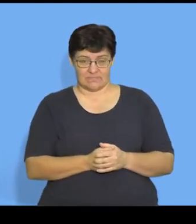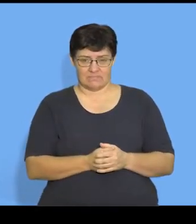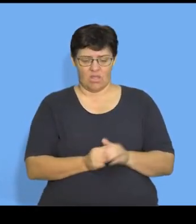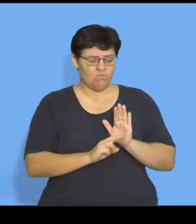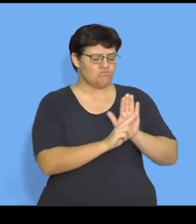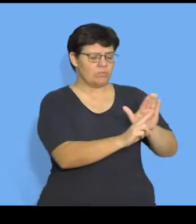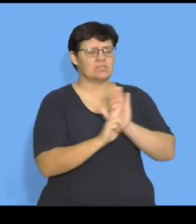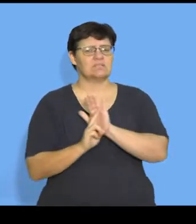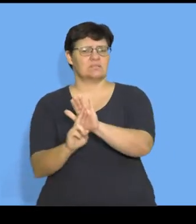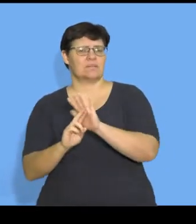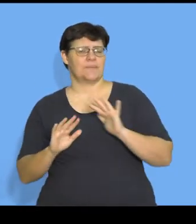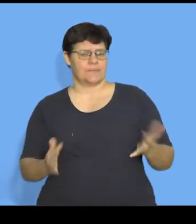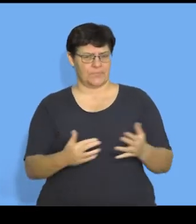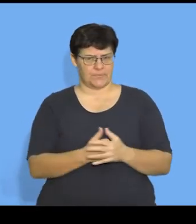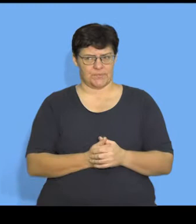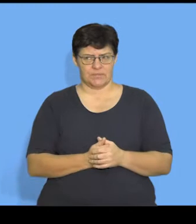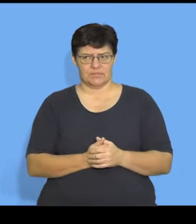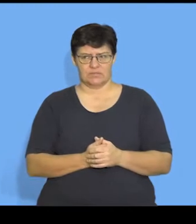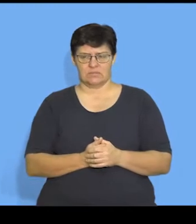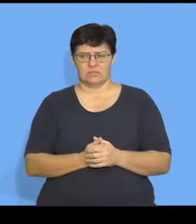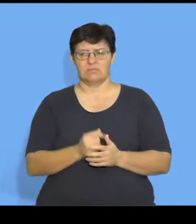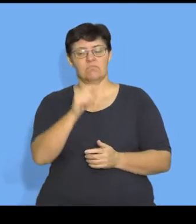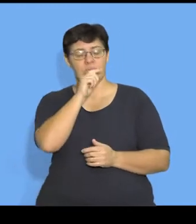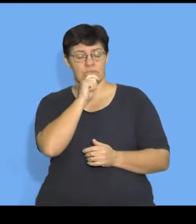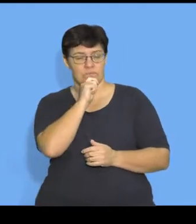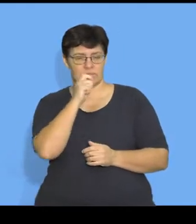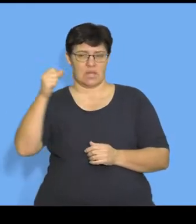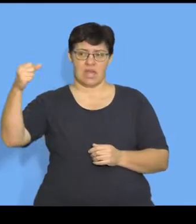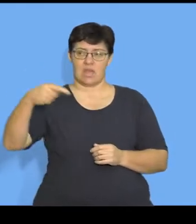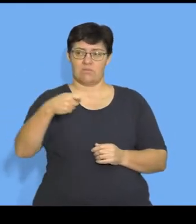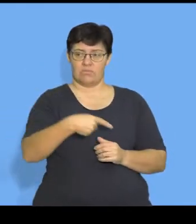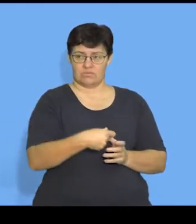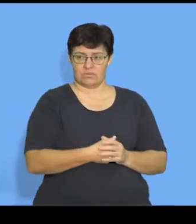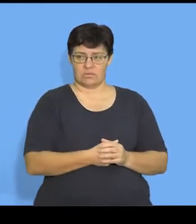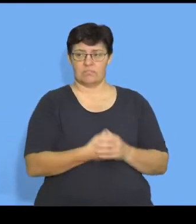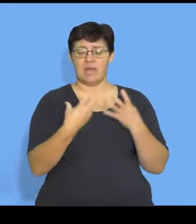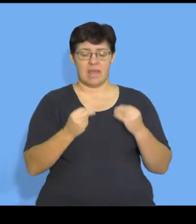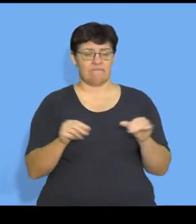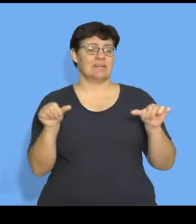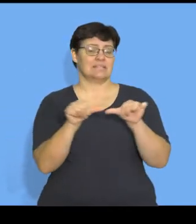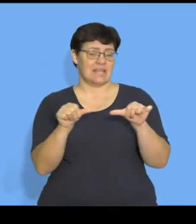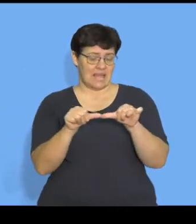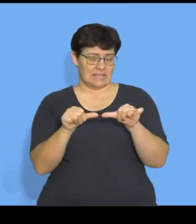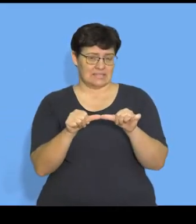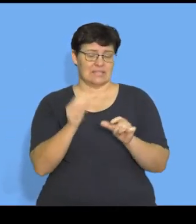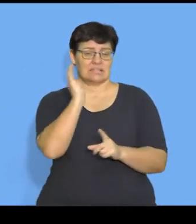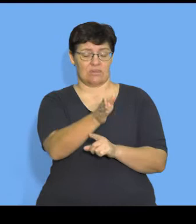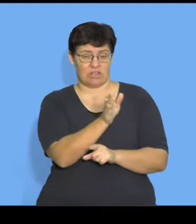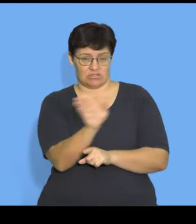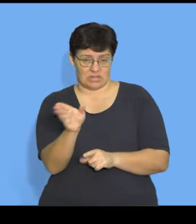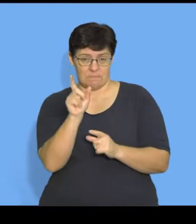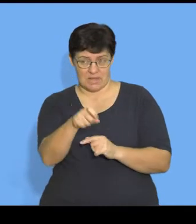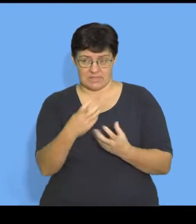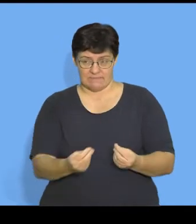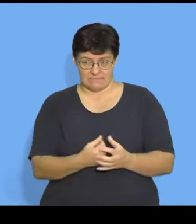them. And we're going to use an arrow, and that arrow has to have size and it has to have direction. You have